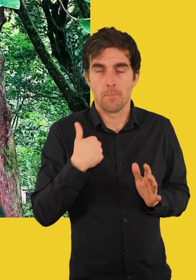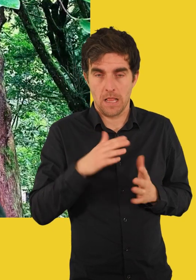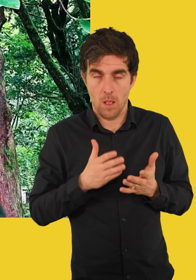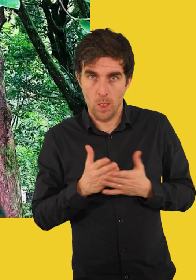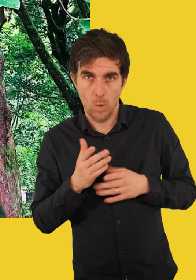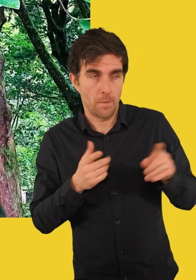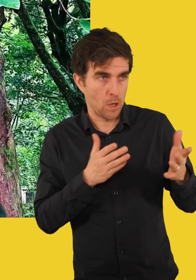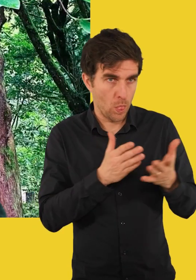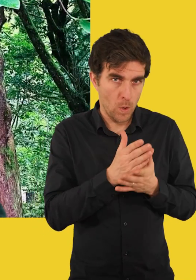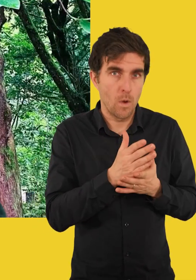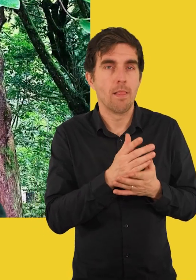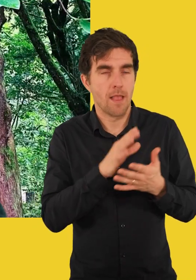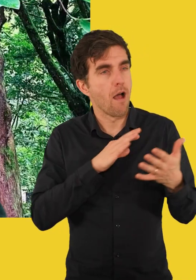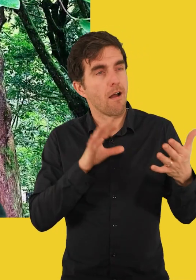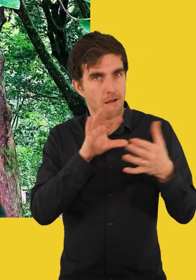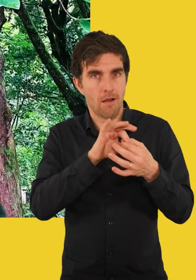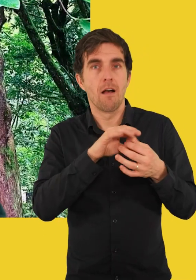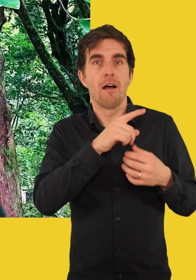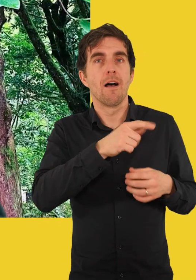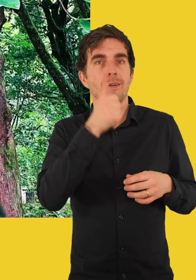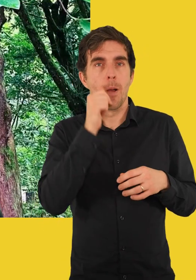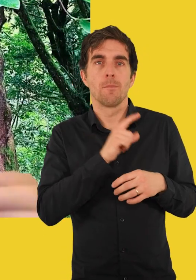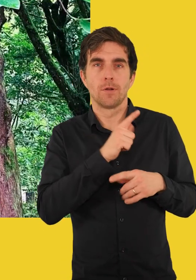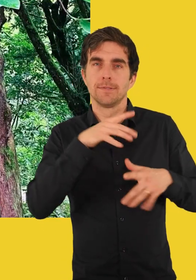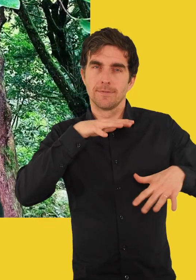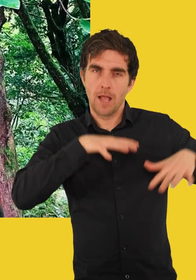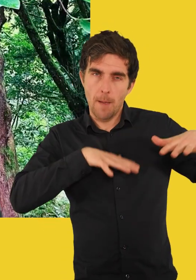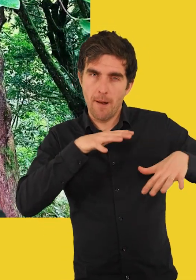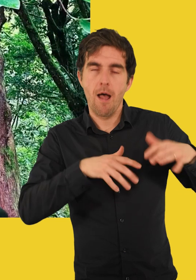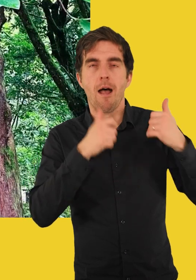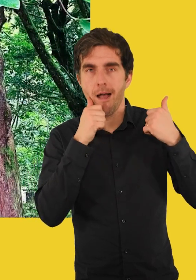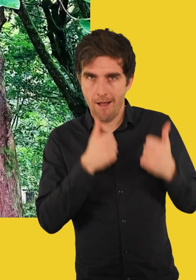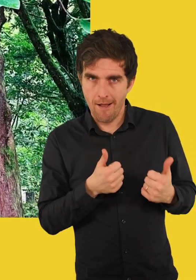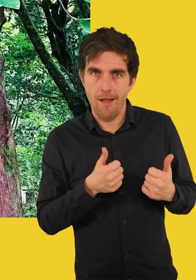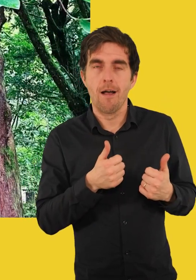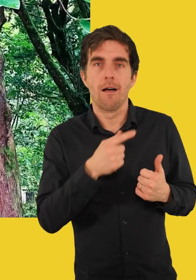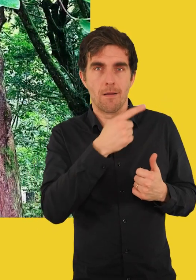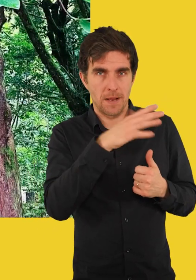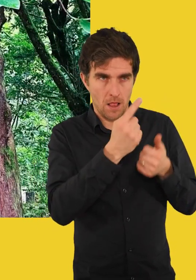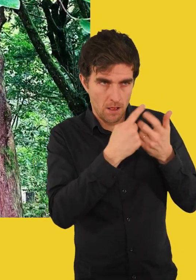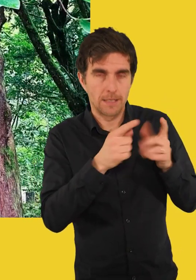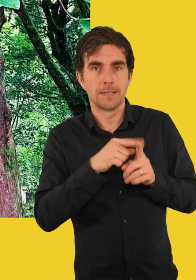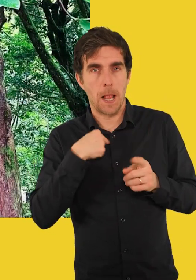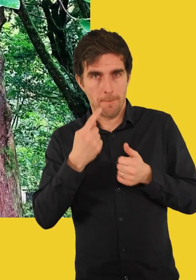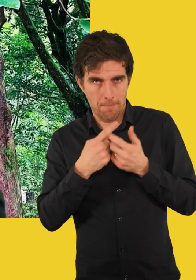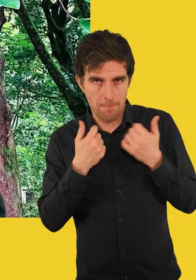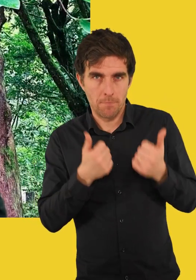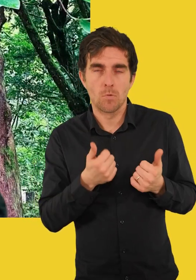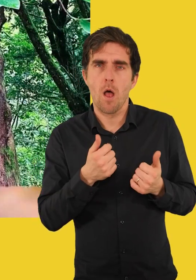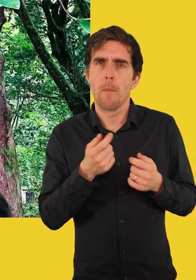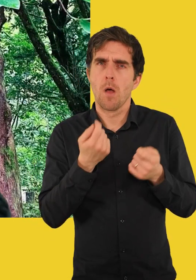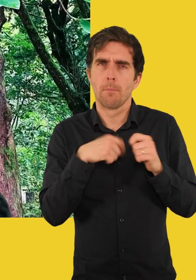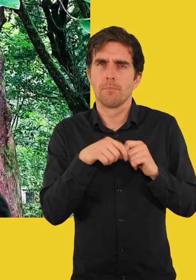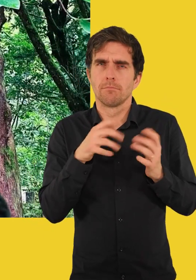it resonates with the other person. They know because they've had similar experiences as you have. So